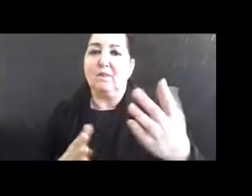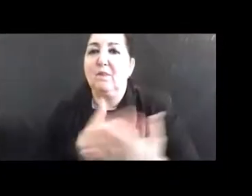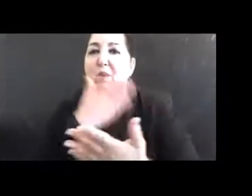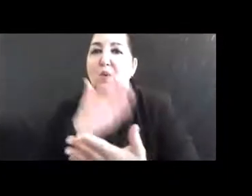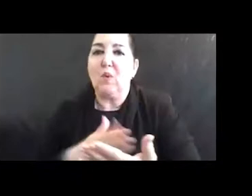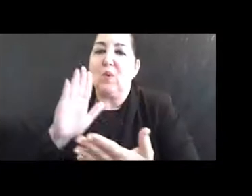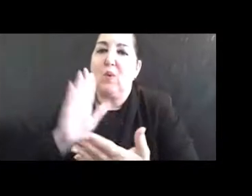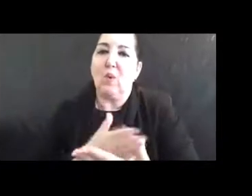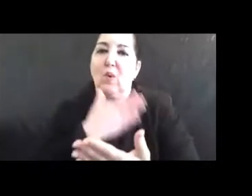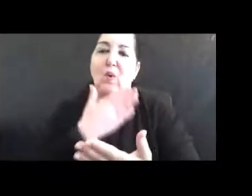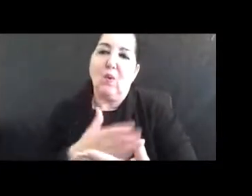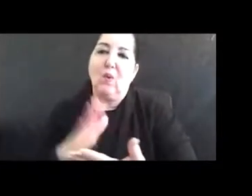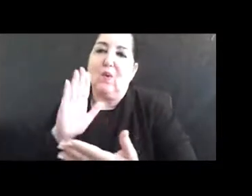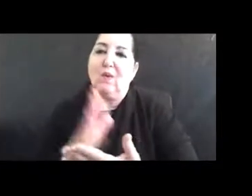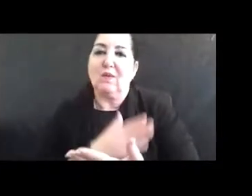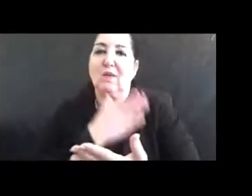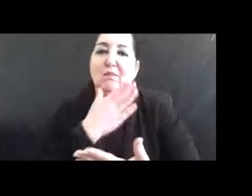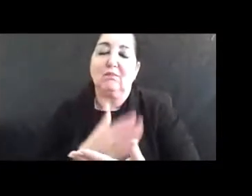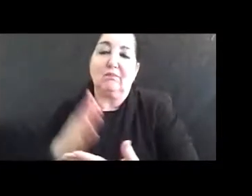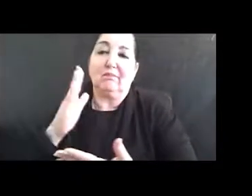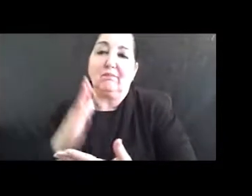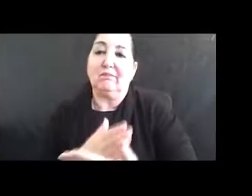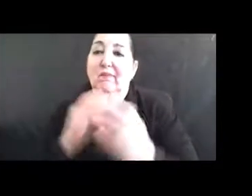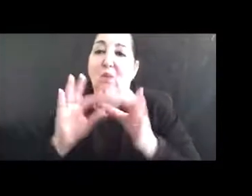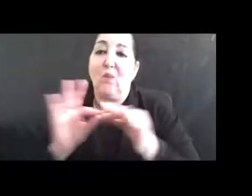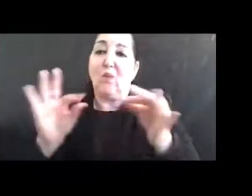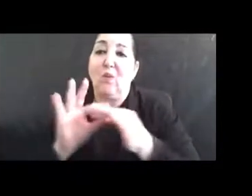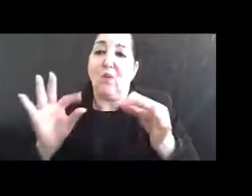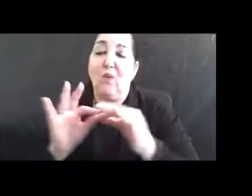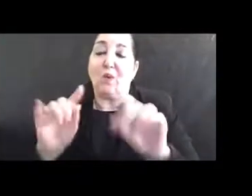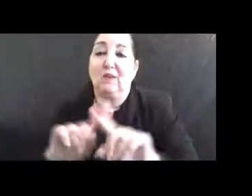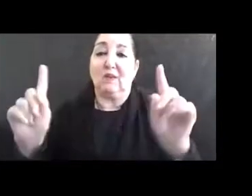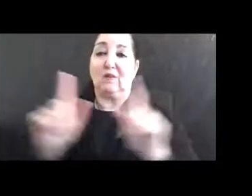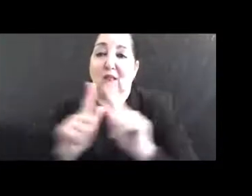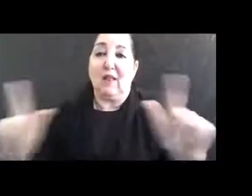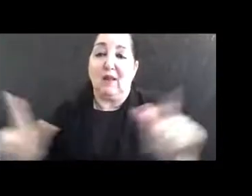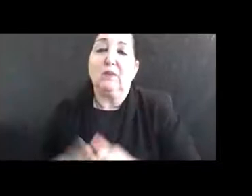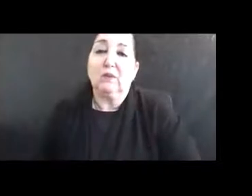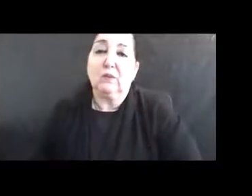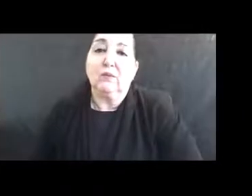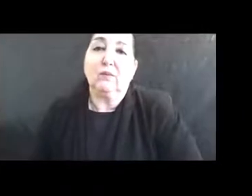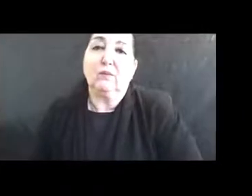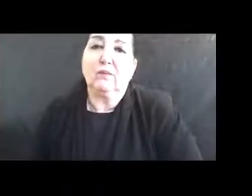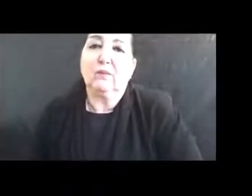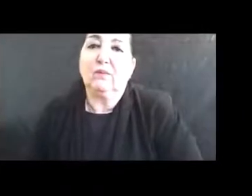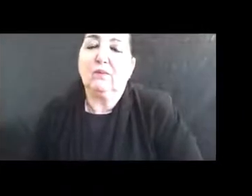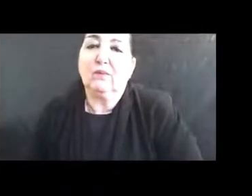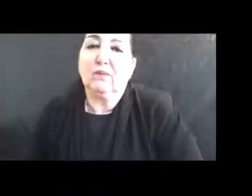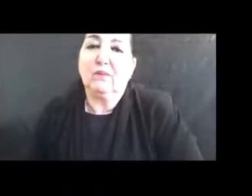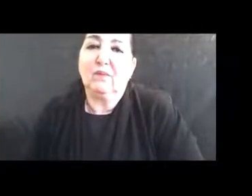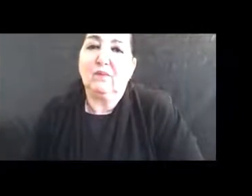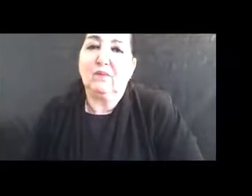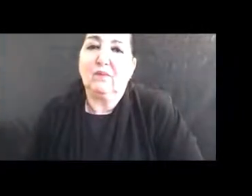bom nuklir diledakkan, akan musnah kehidupan di bumi.